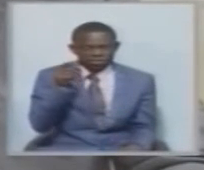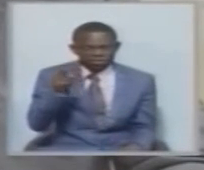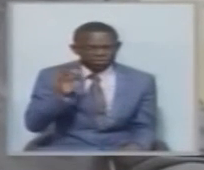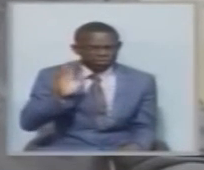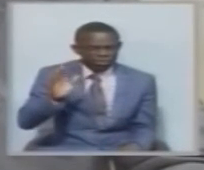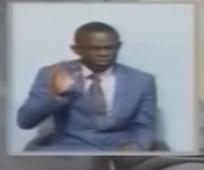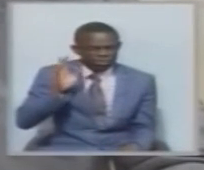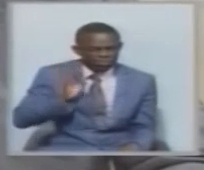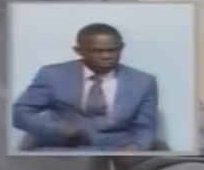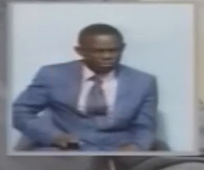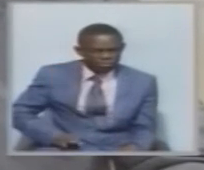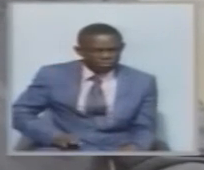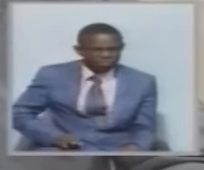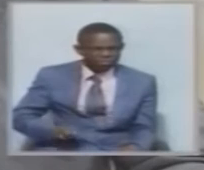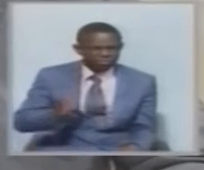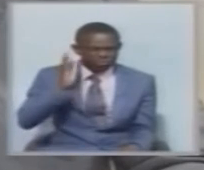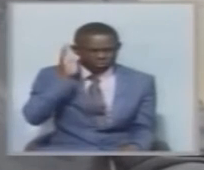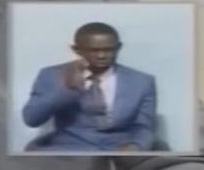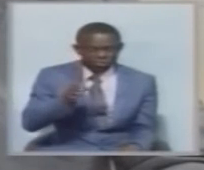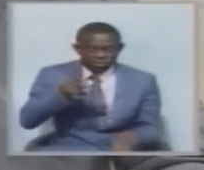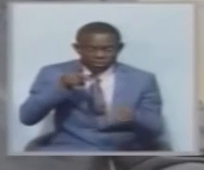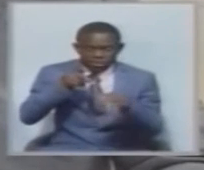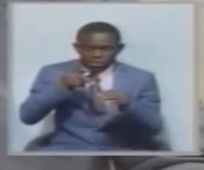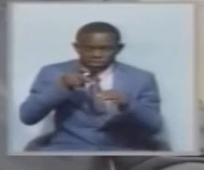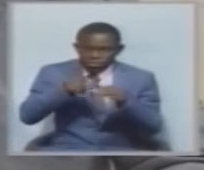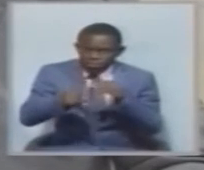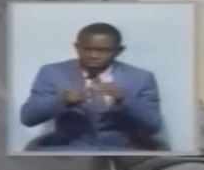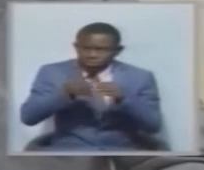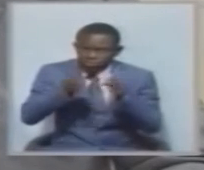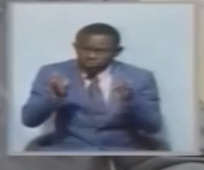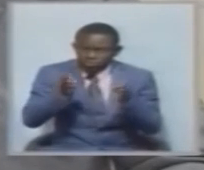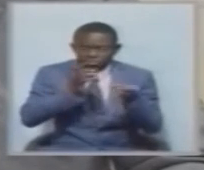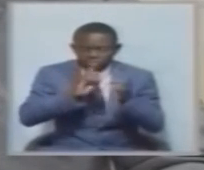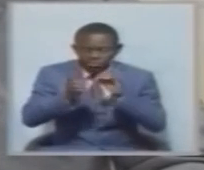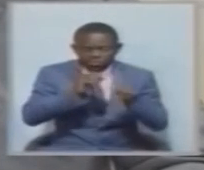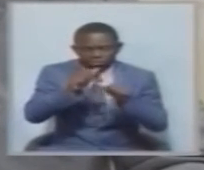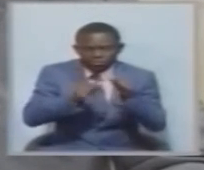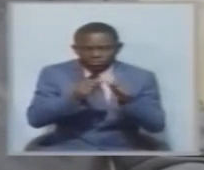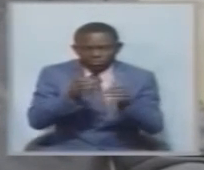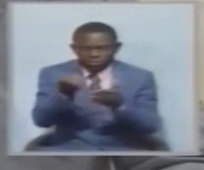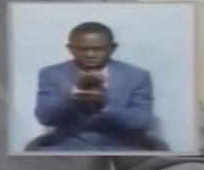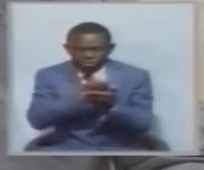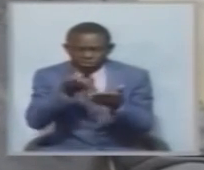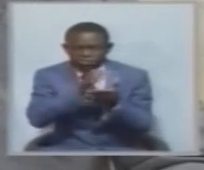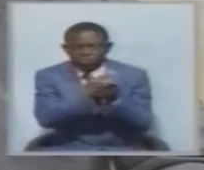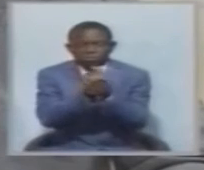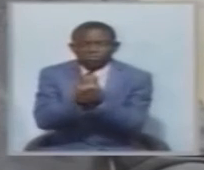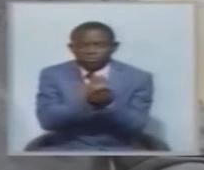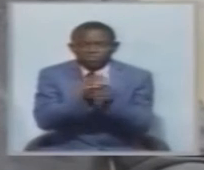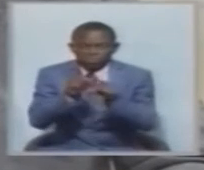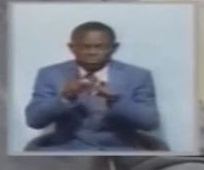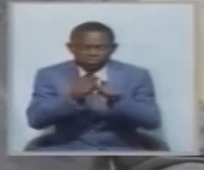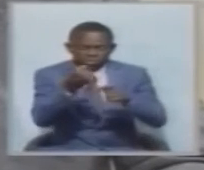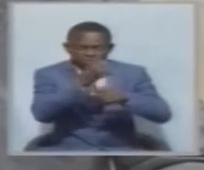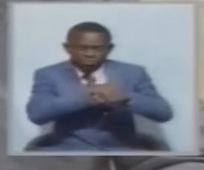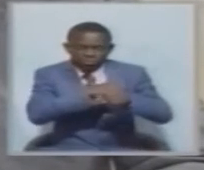regard to, you know, economic cooperation and also trying to lure investors to come into the country. This is an opportunity